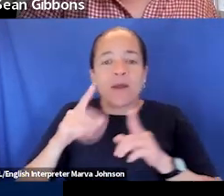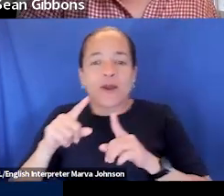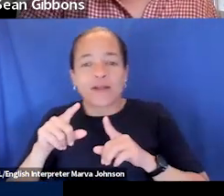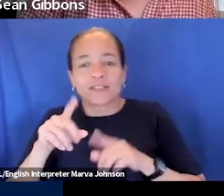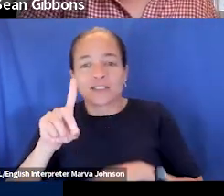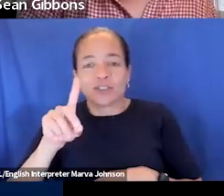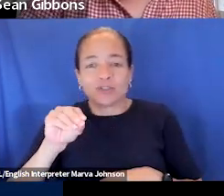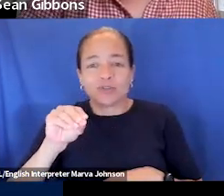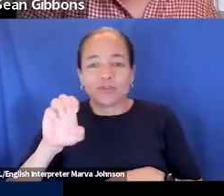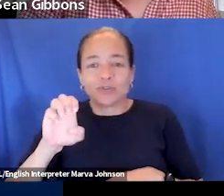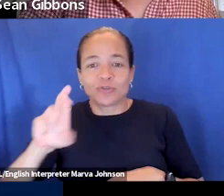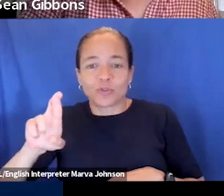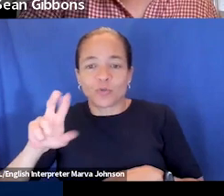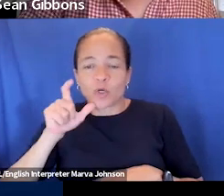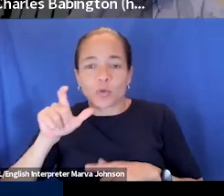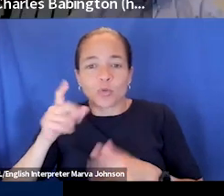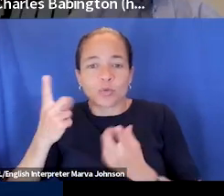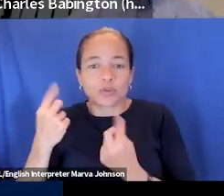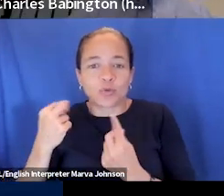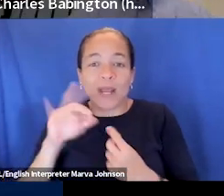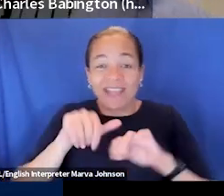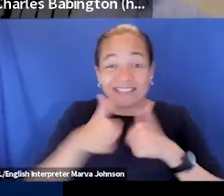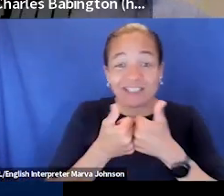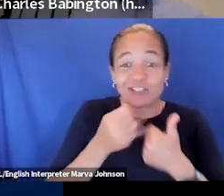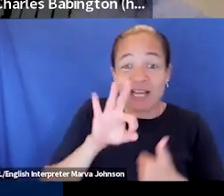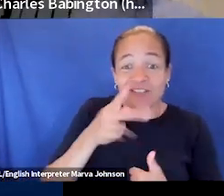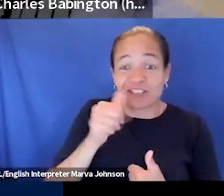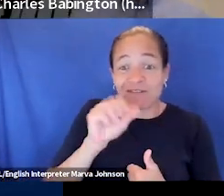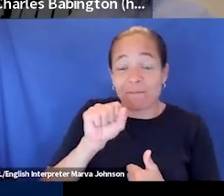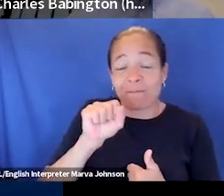challenge sometimes about writing in passive voice. I see. Yeah.